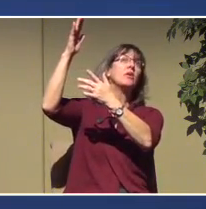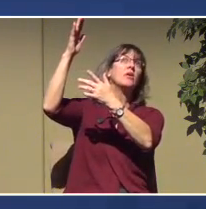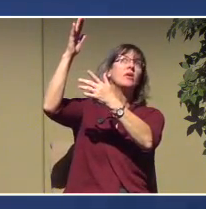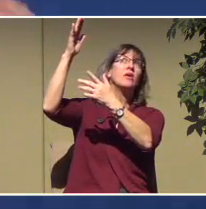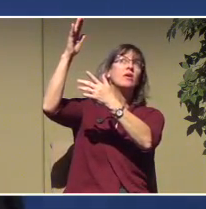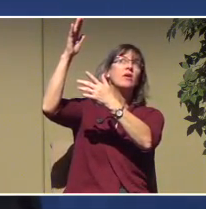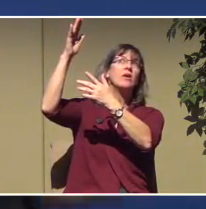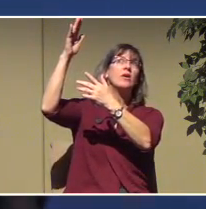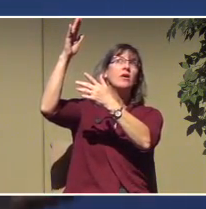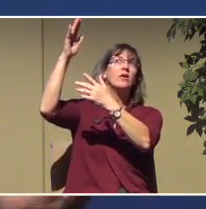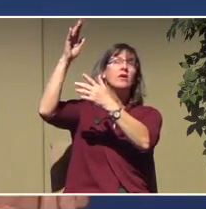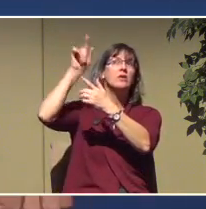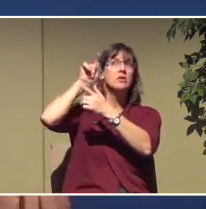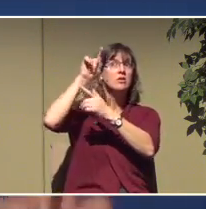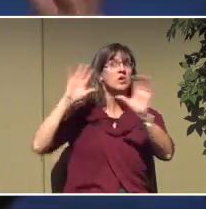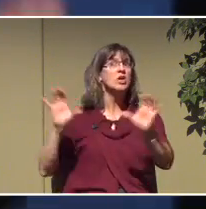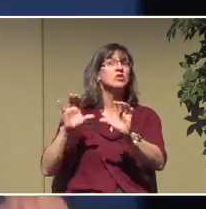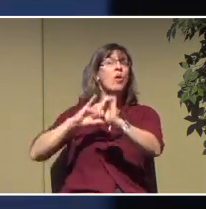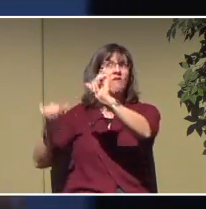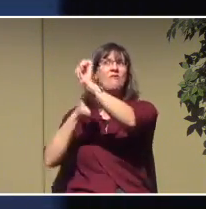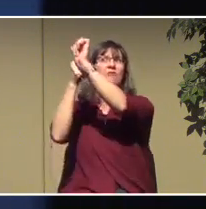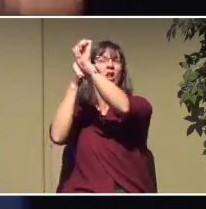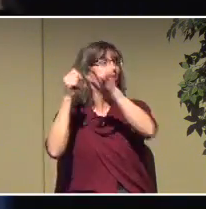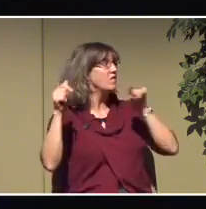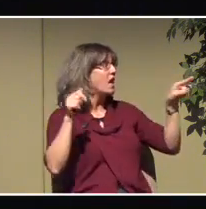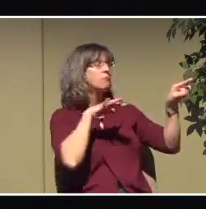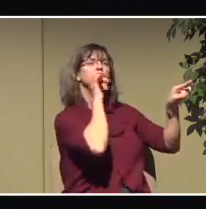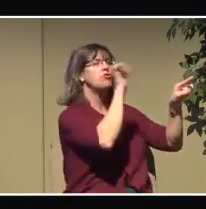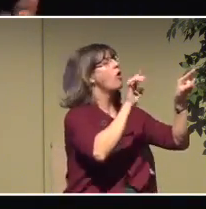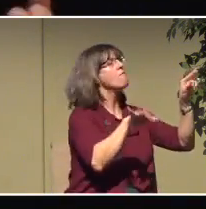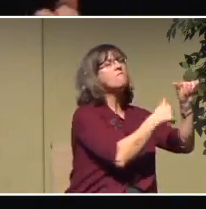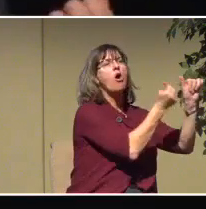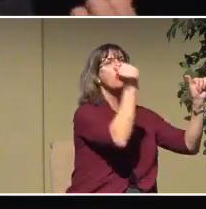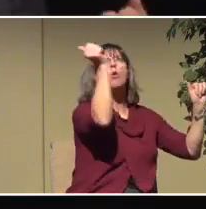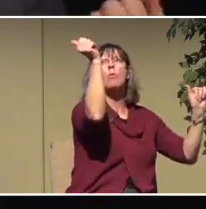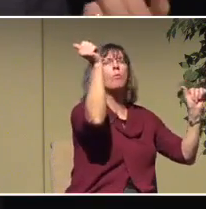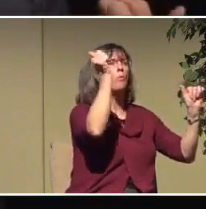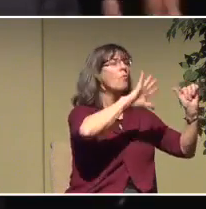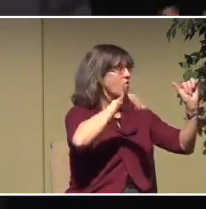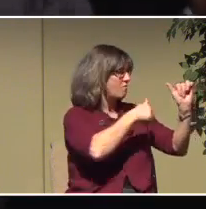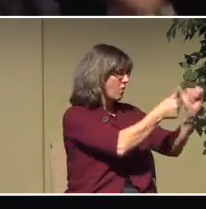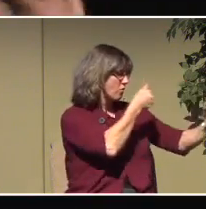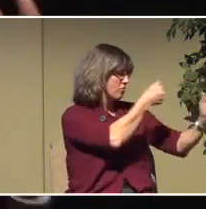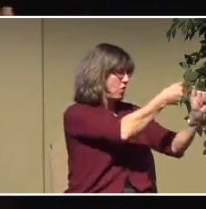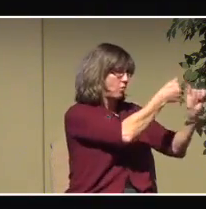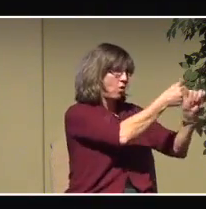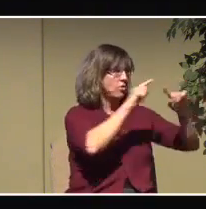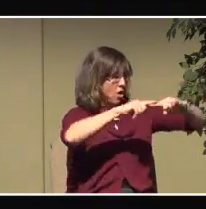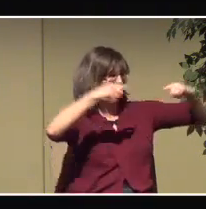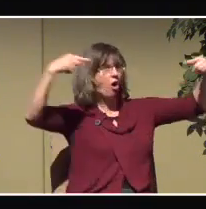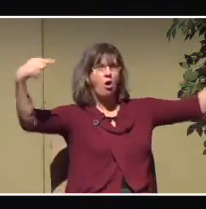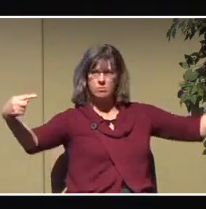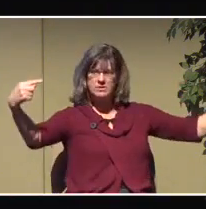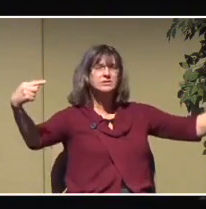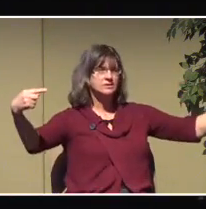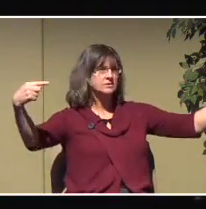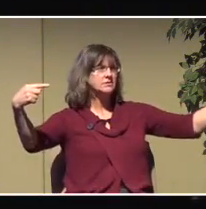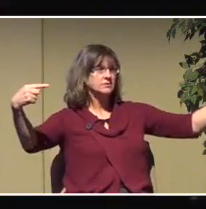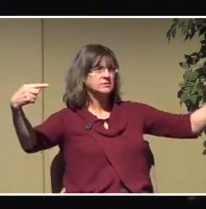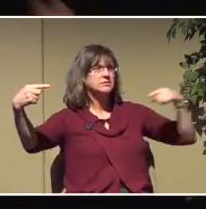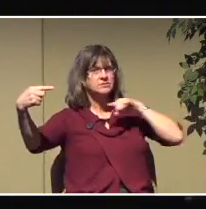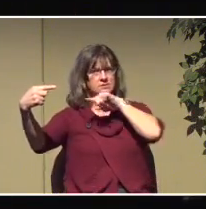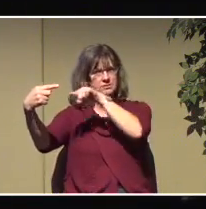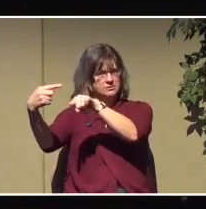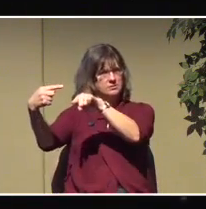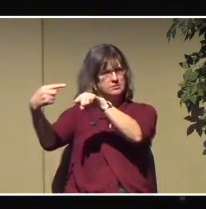opposite of what Adam and Eve did in the first place. And when they did that, they said, "My will, not yours." Sin entered the world. Death entered the